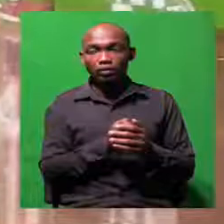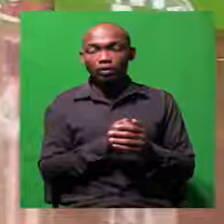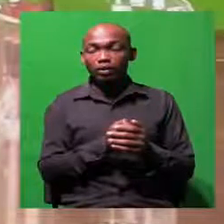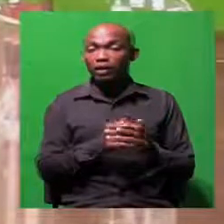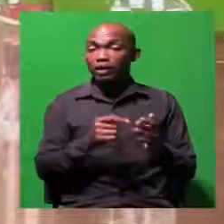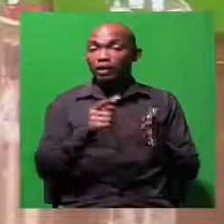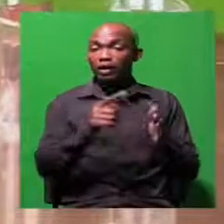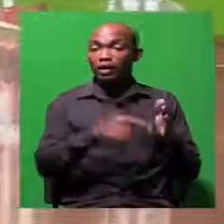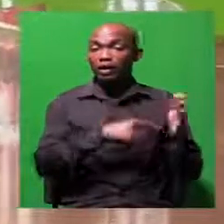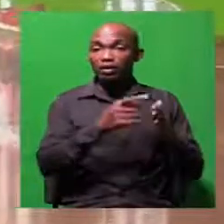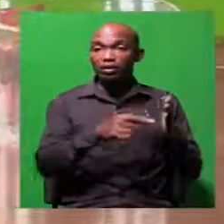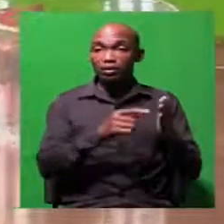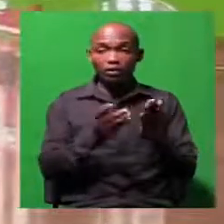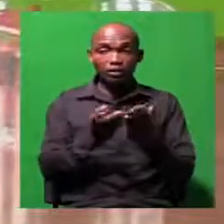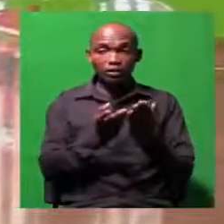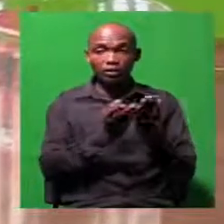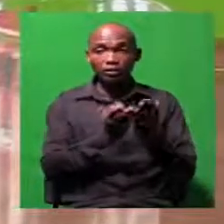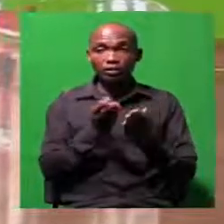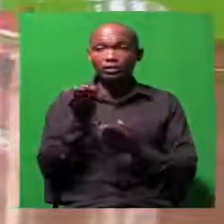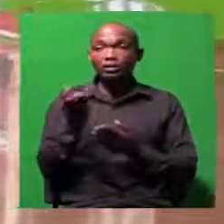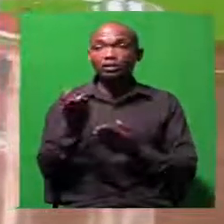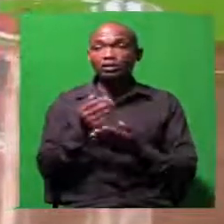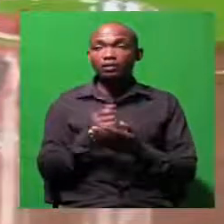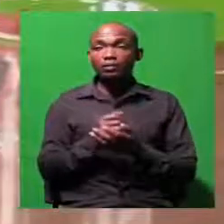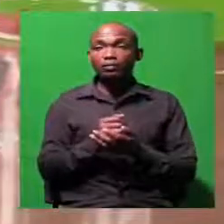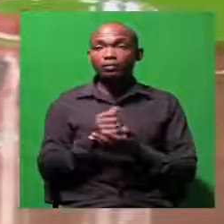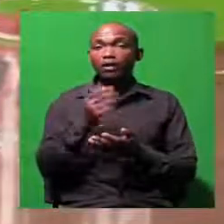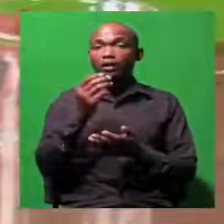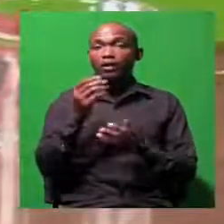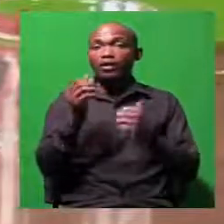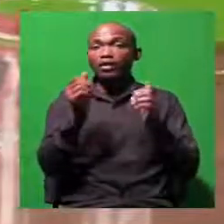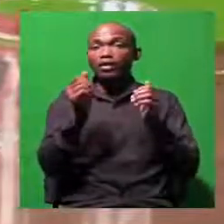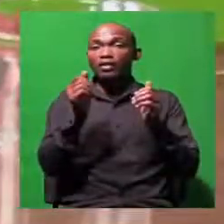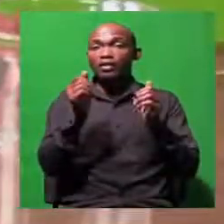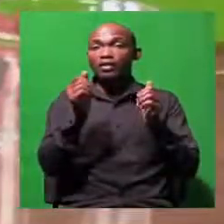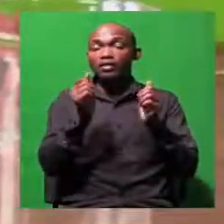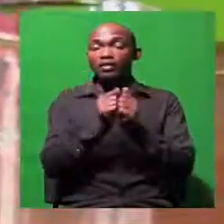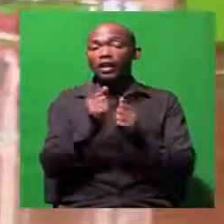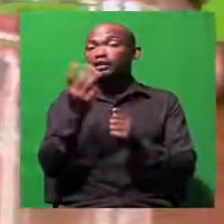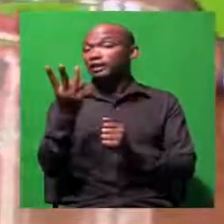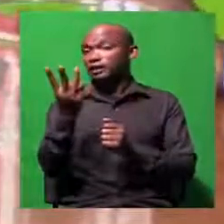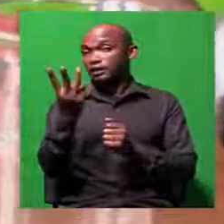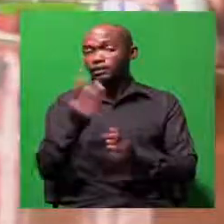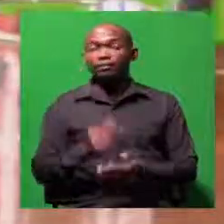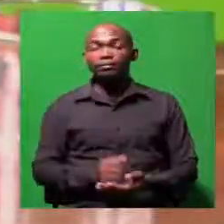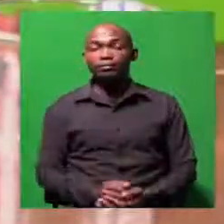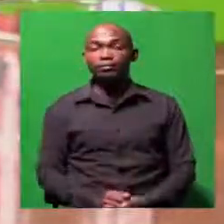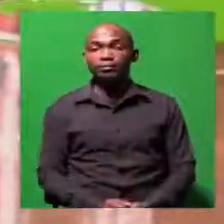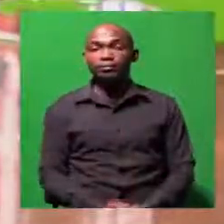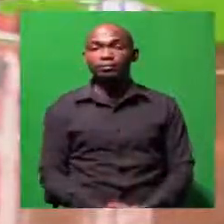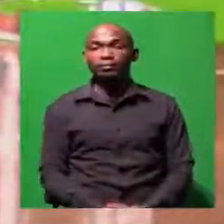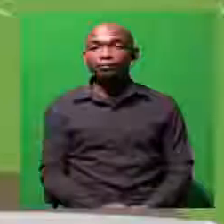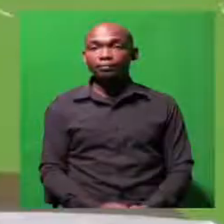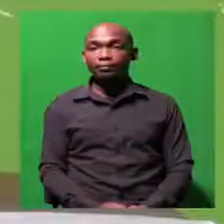Okay, the reading of the volume. Now it is 13.